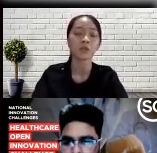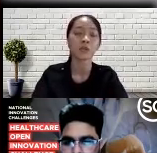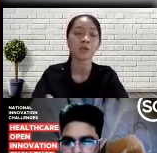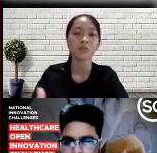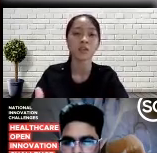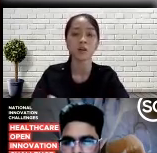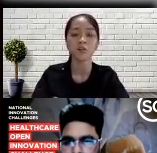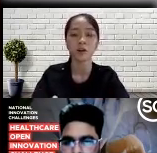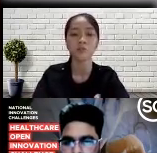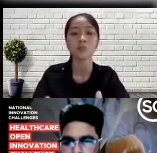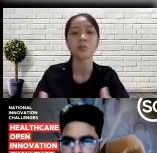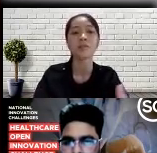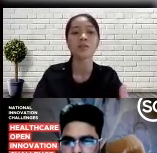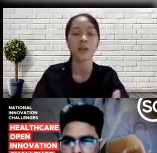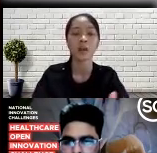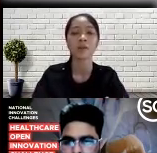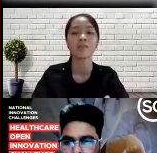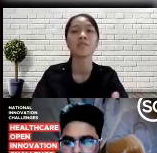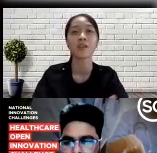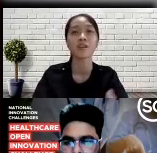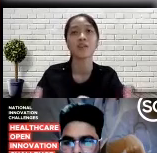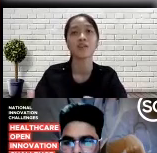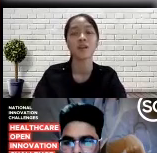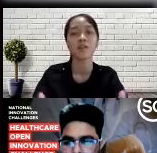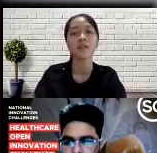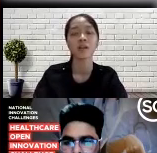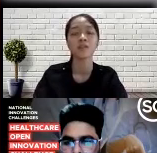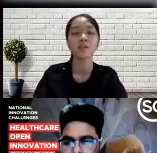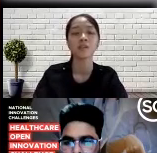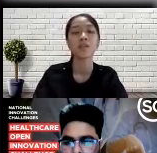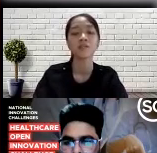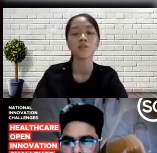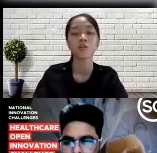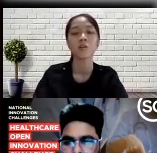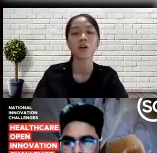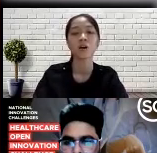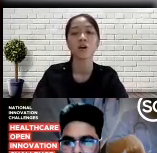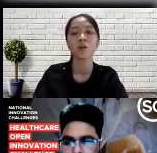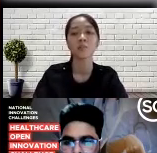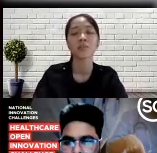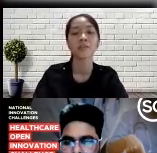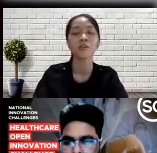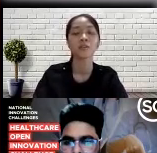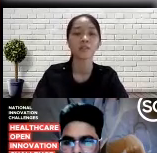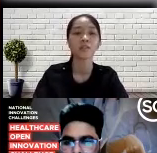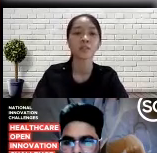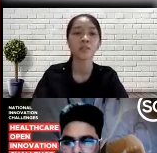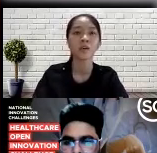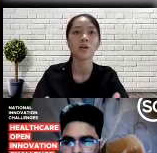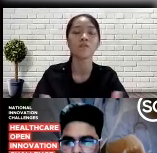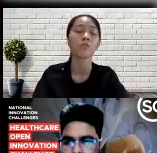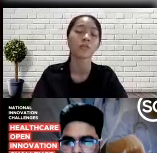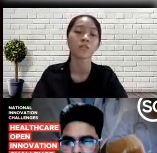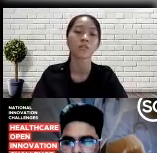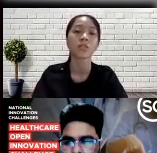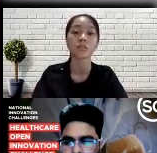of choking or risk of food going down the airway, then that's when the need for safe consistency